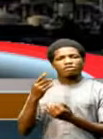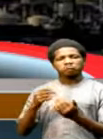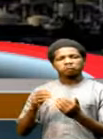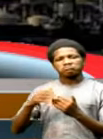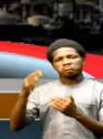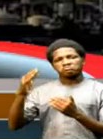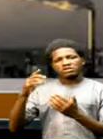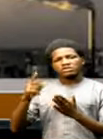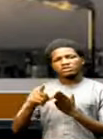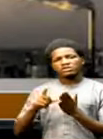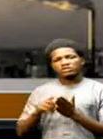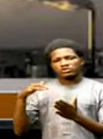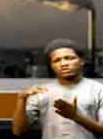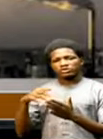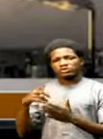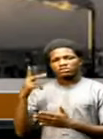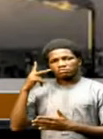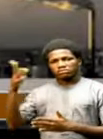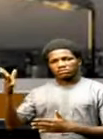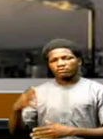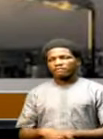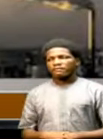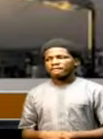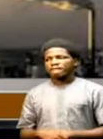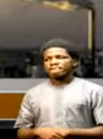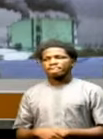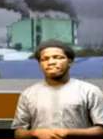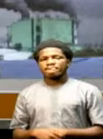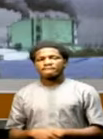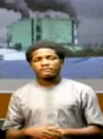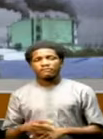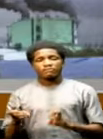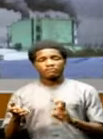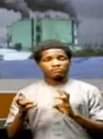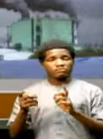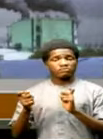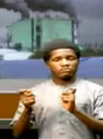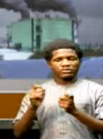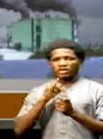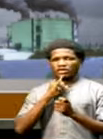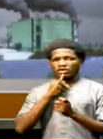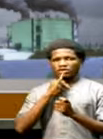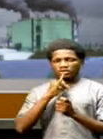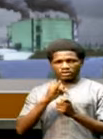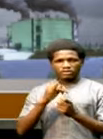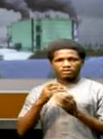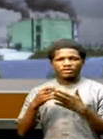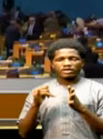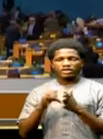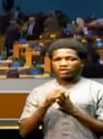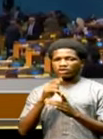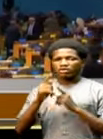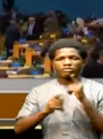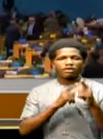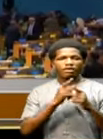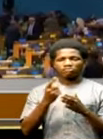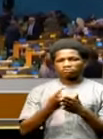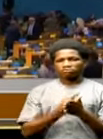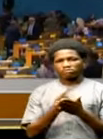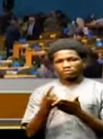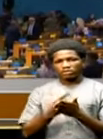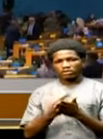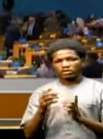Anyebe reports. Climate change is an issue that currently dominates global discourse. This is even more so after